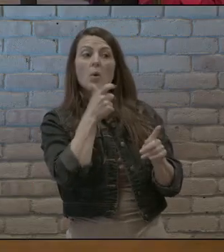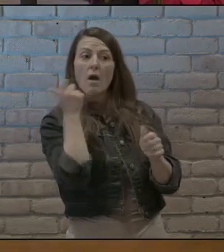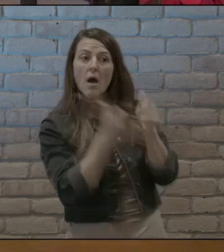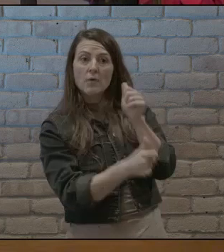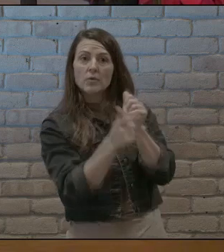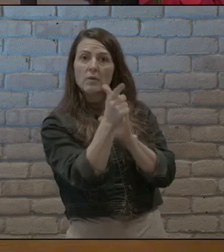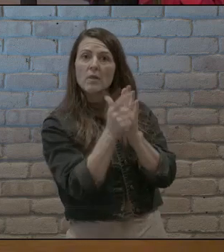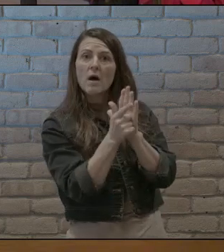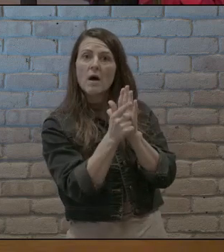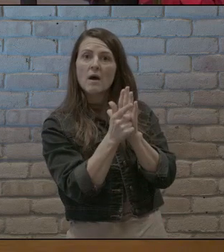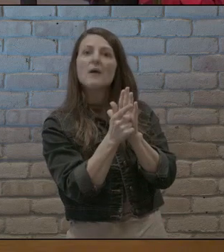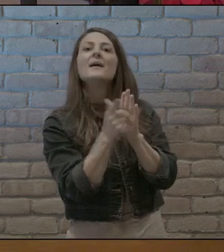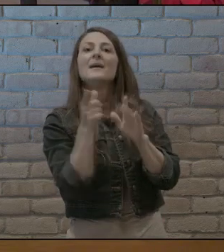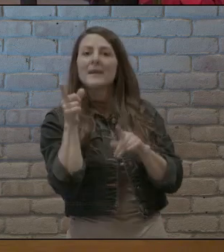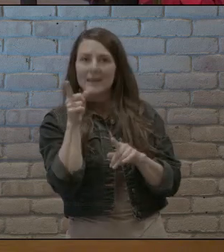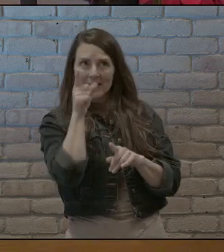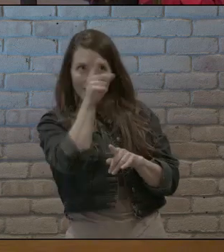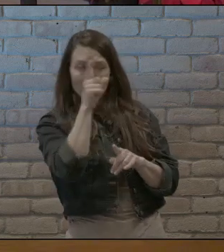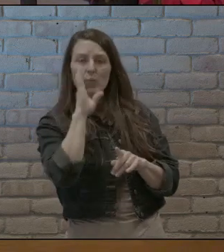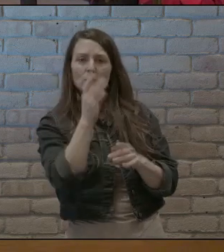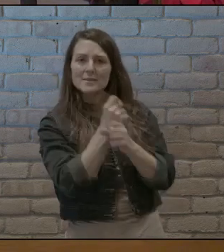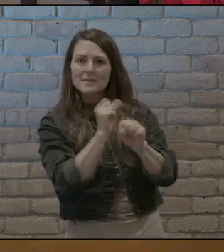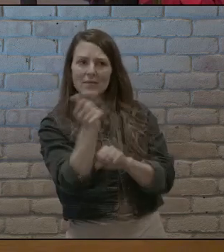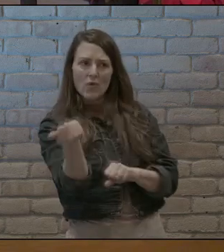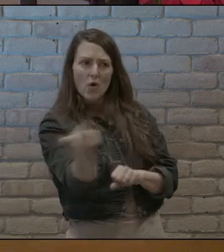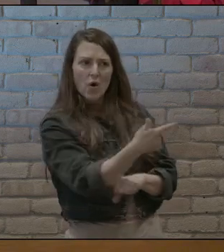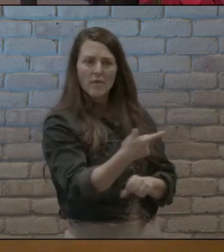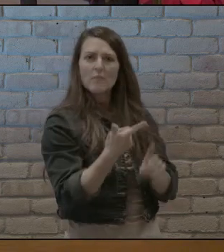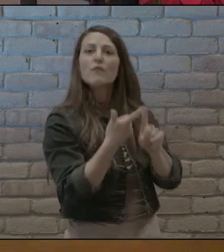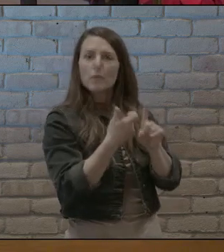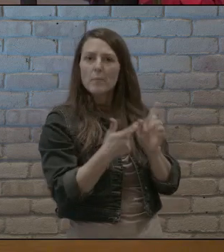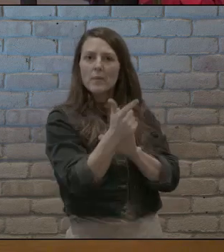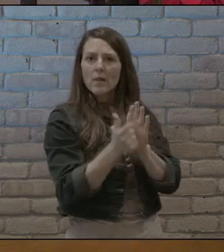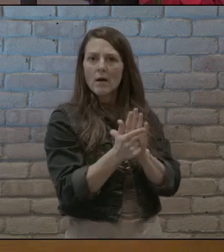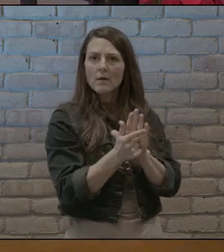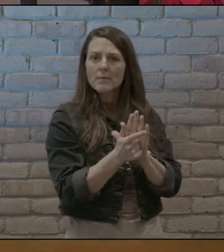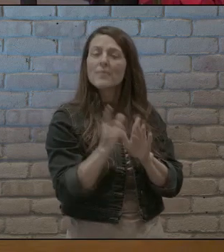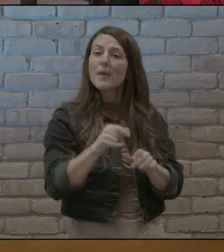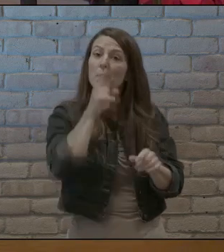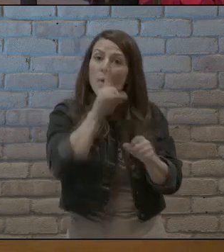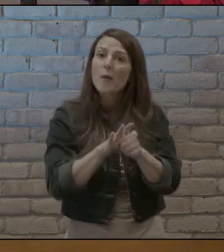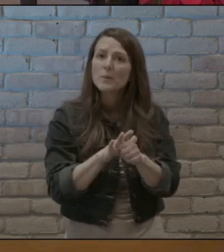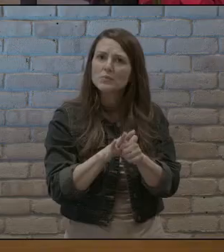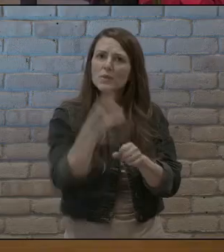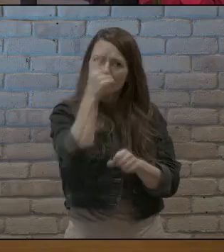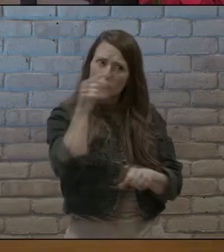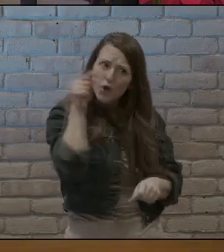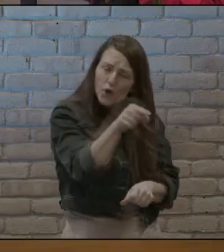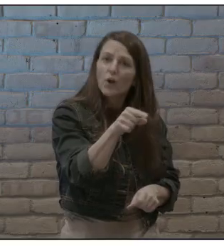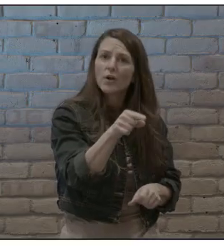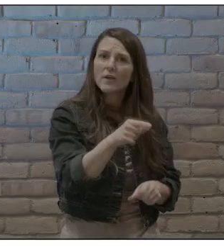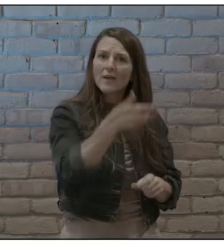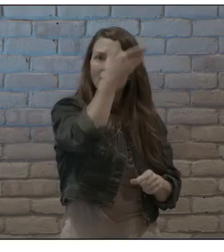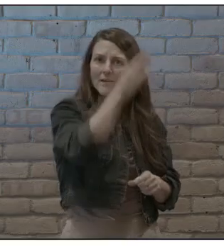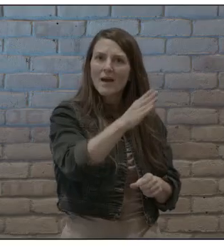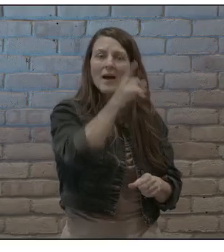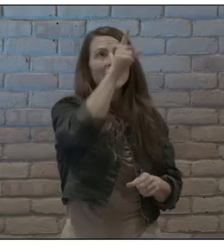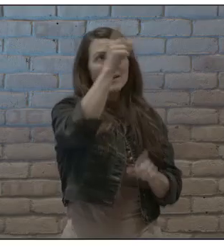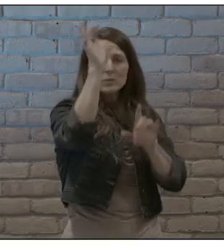promise that Mary knew was for her. That God was